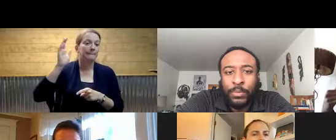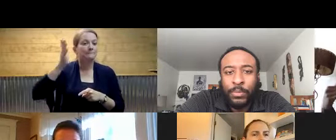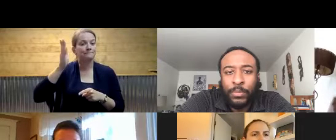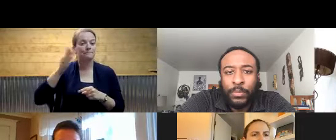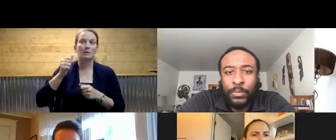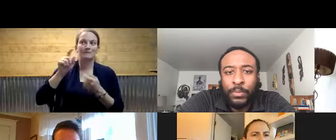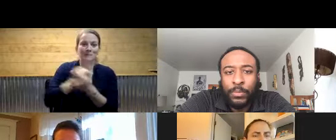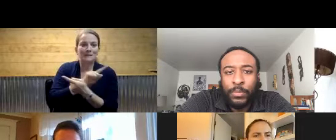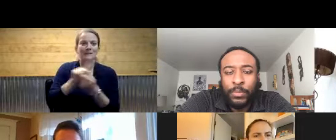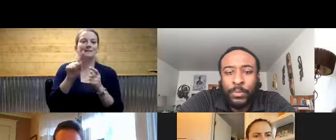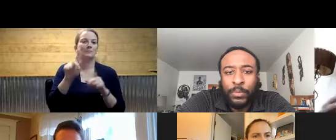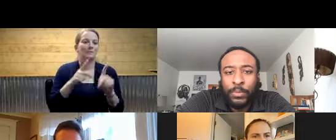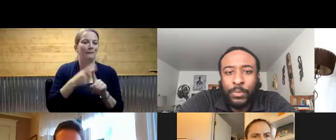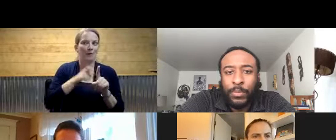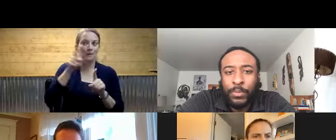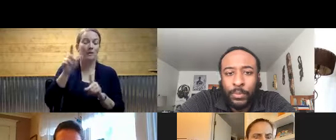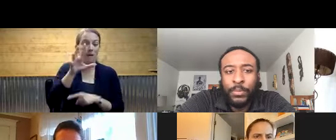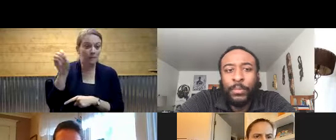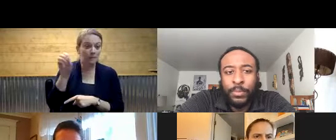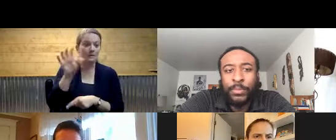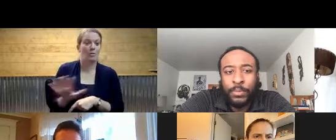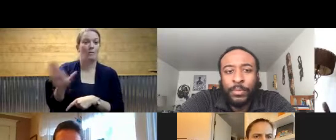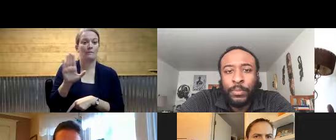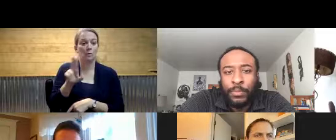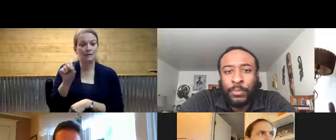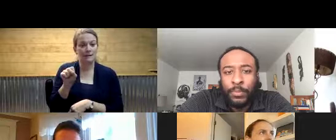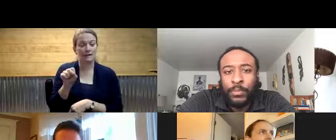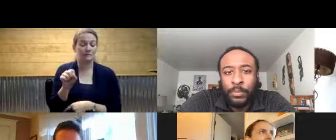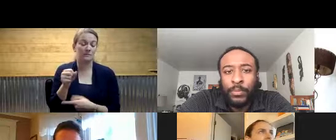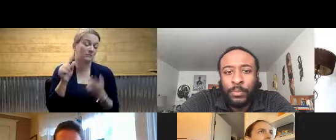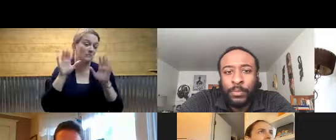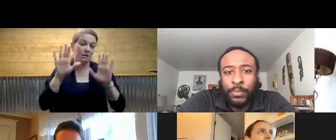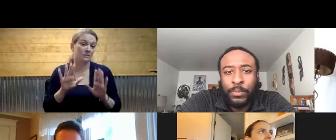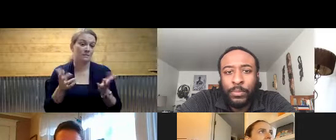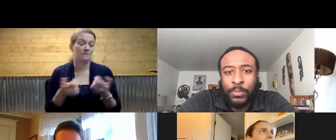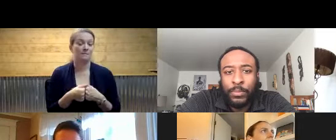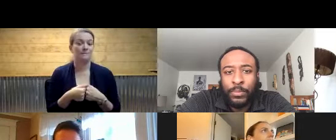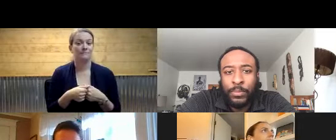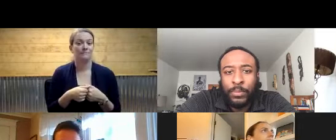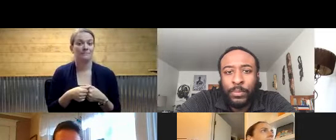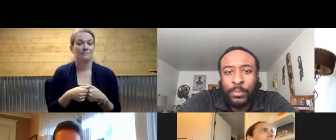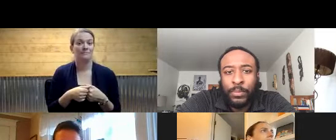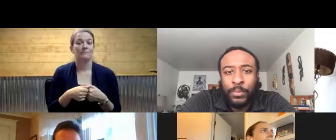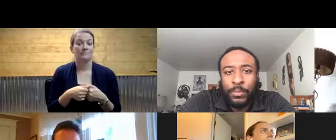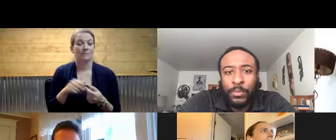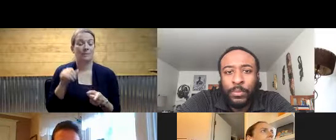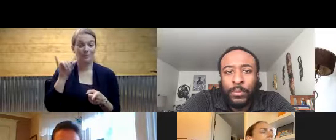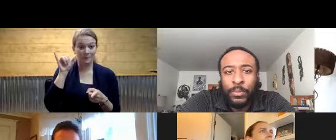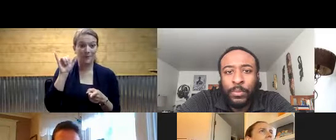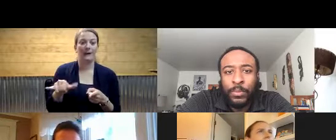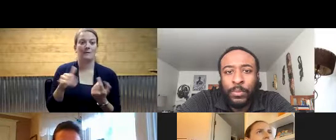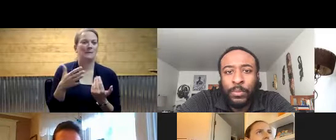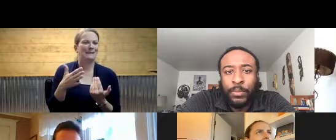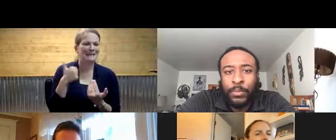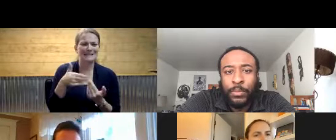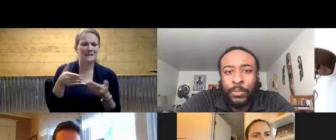interact with people from different companies in the United States, which is pretty awesome to me because that's like that was one of the easiest way to